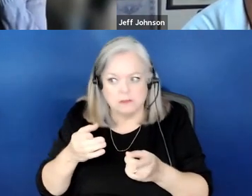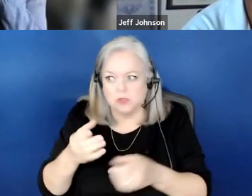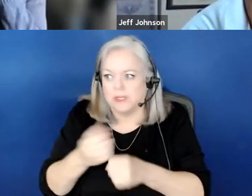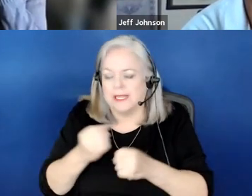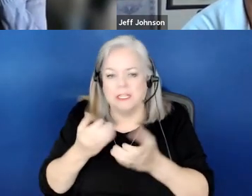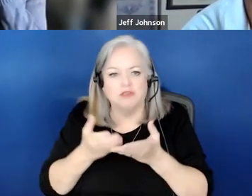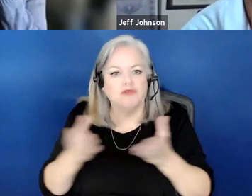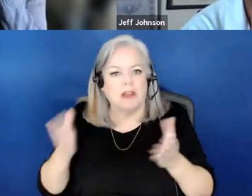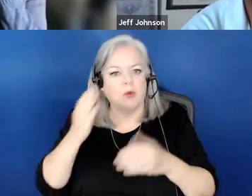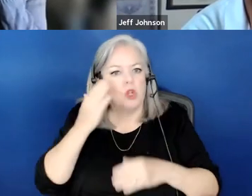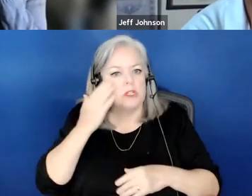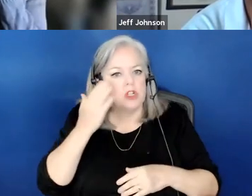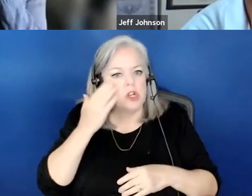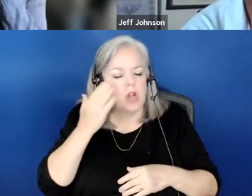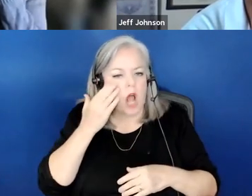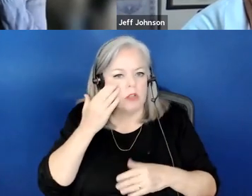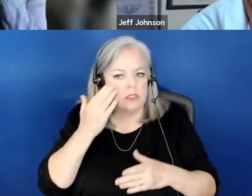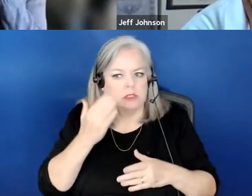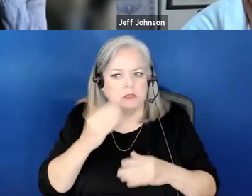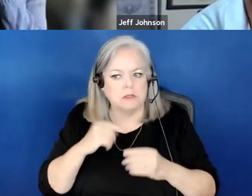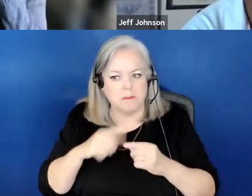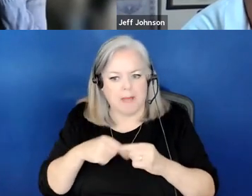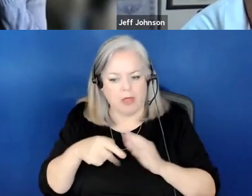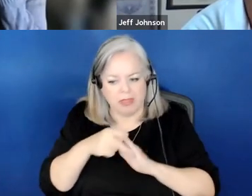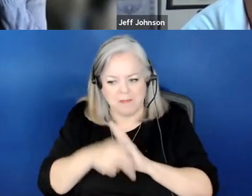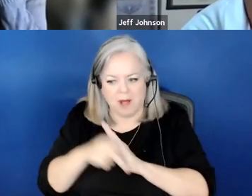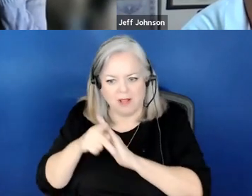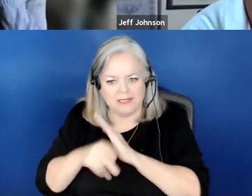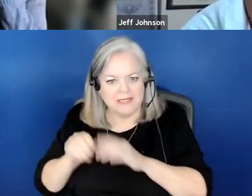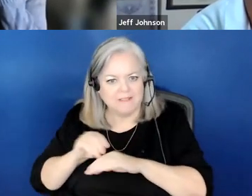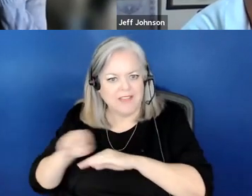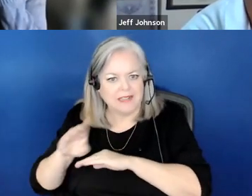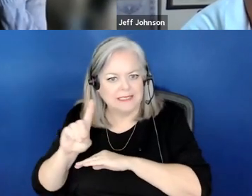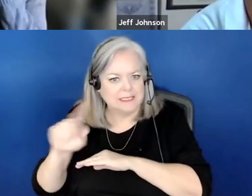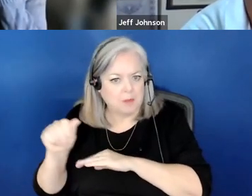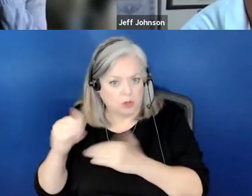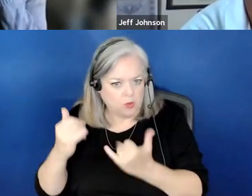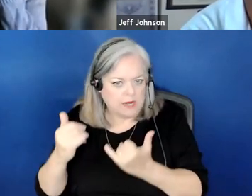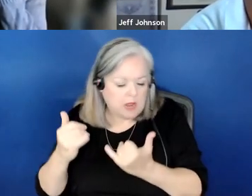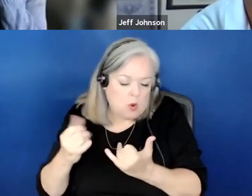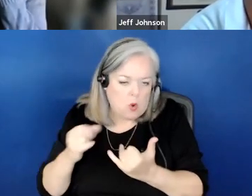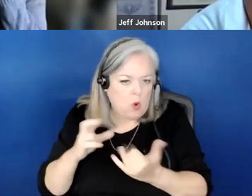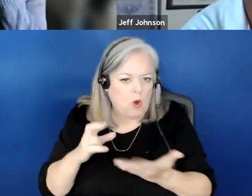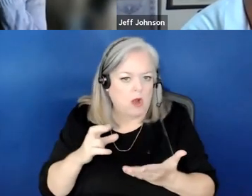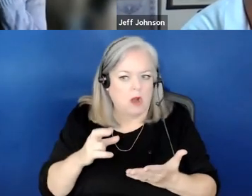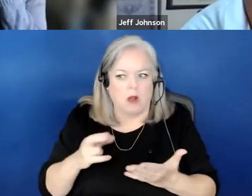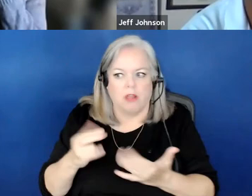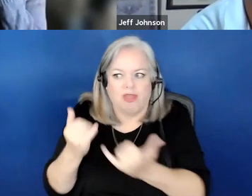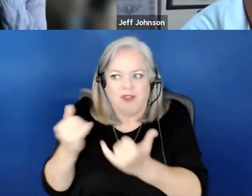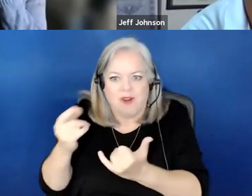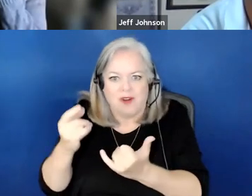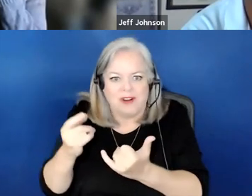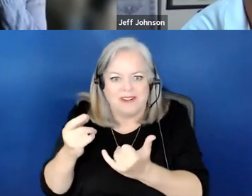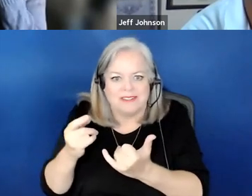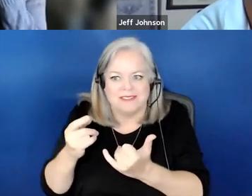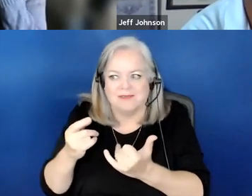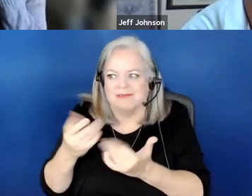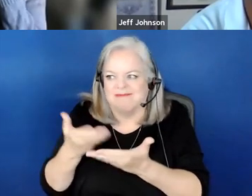of the policies that affect disability right now or, you know, the current ones that are being researched so I can kind